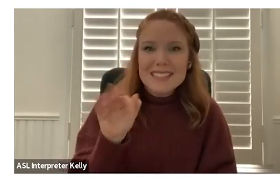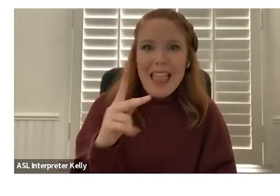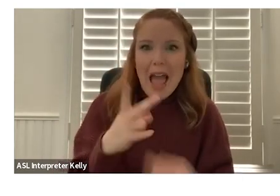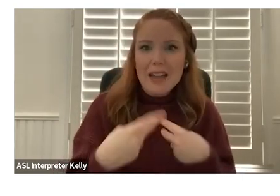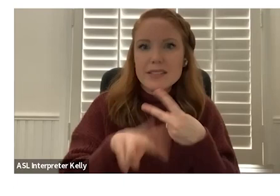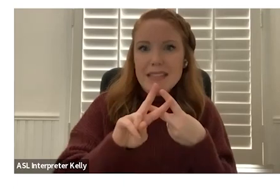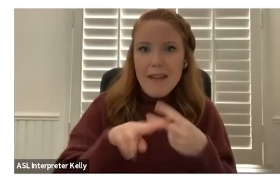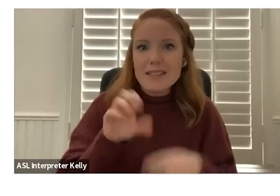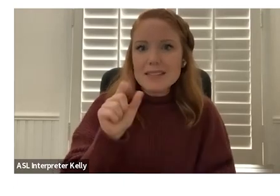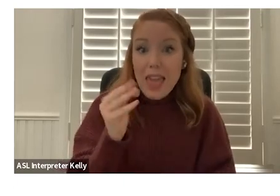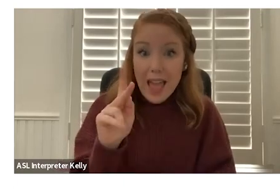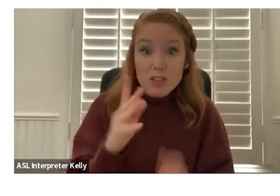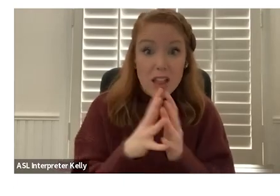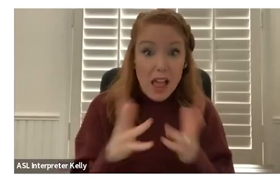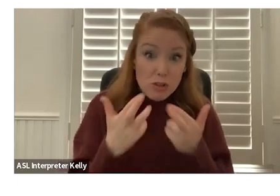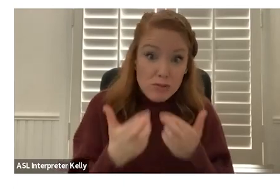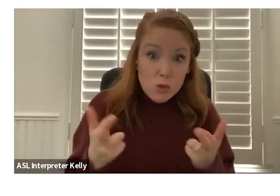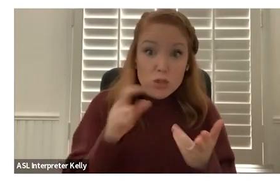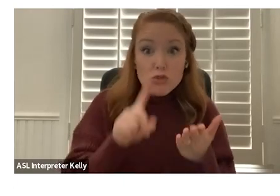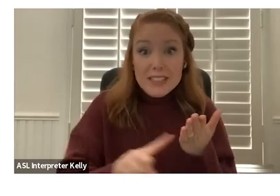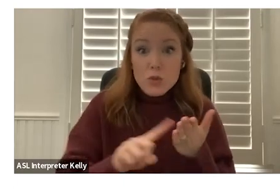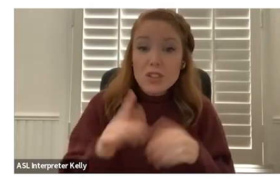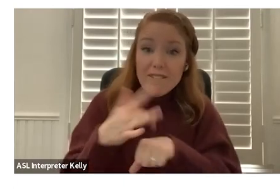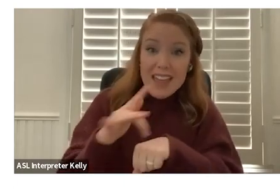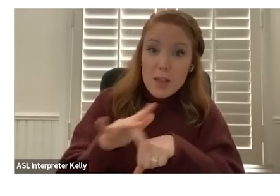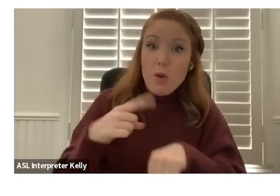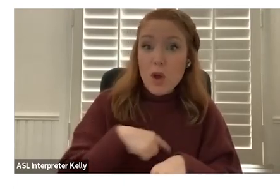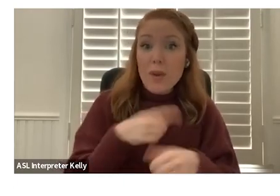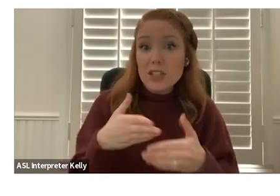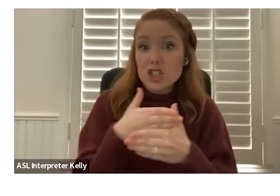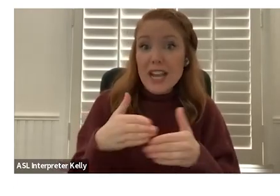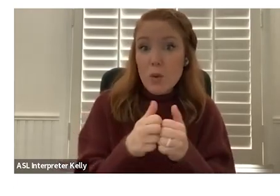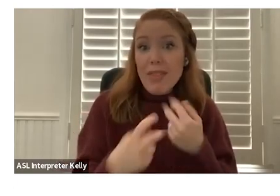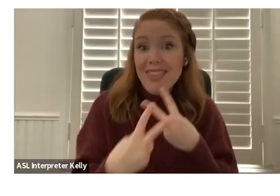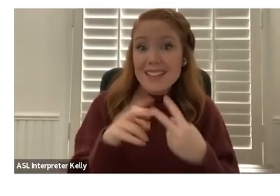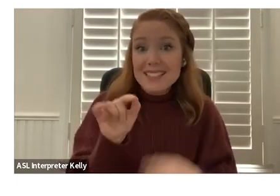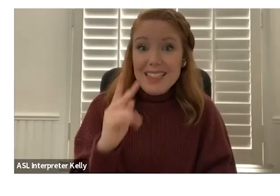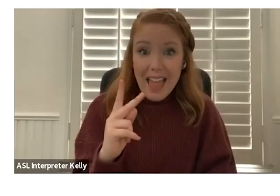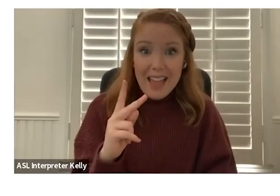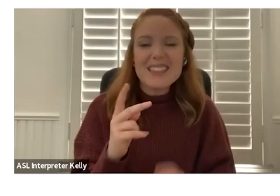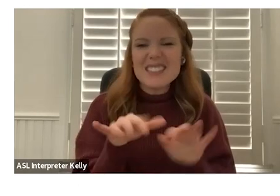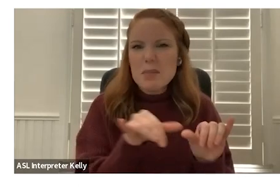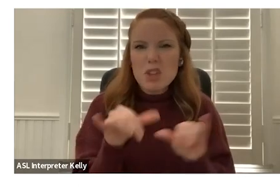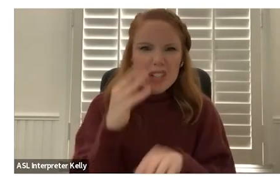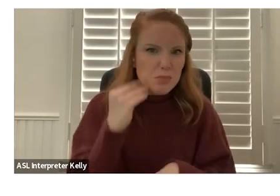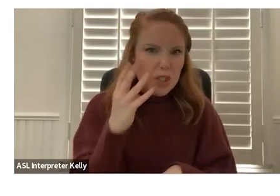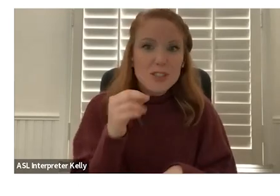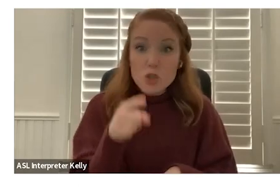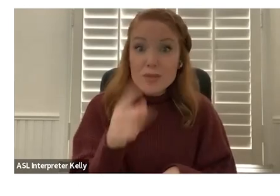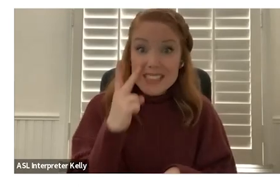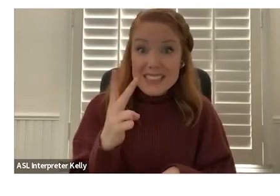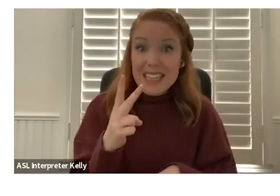So Adela Cardona asked, how can we learn more about systems and complex systems? Is there any systems thinking